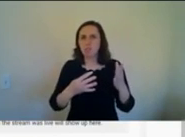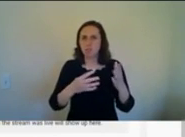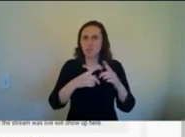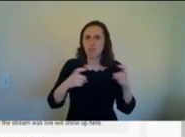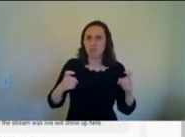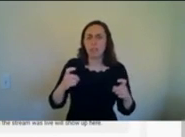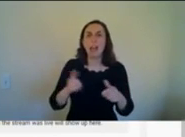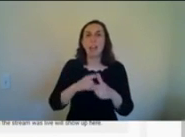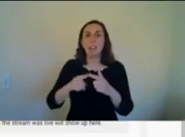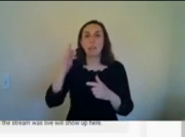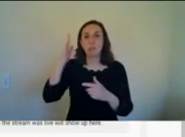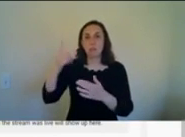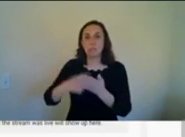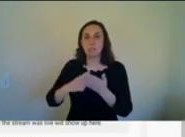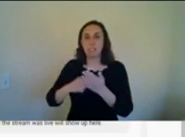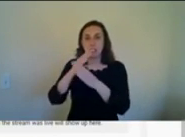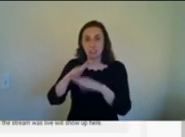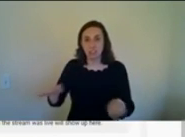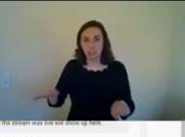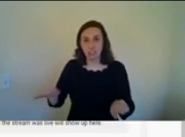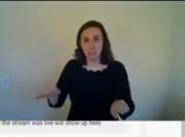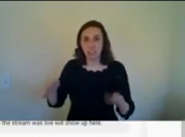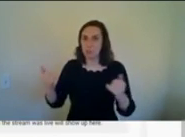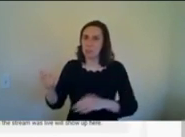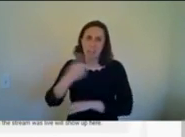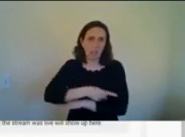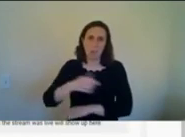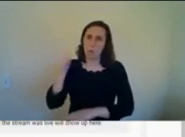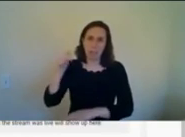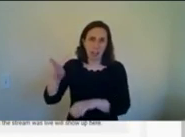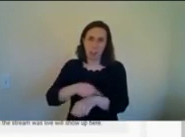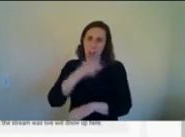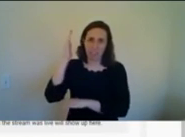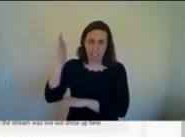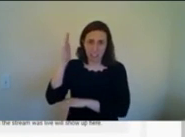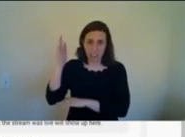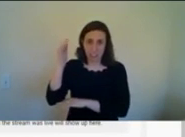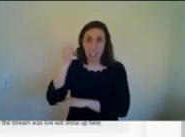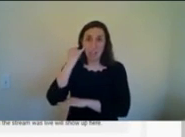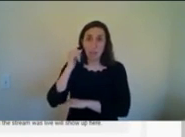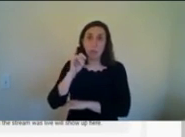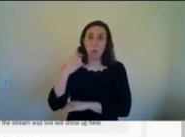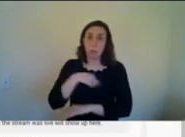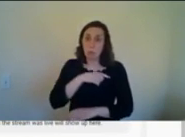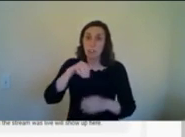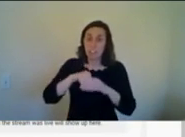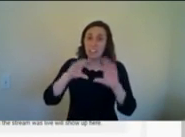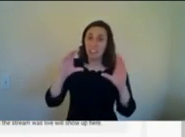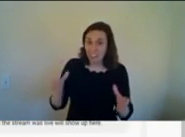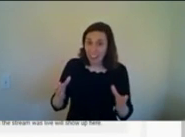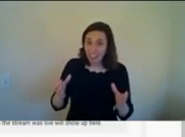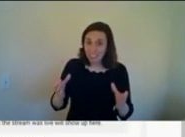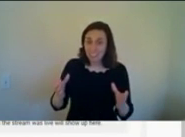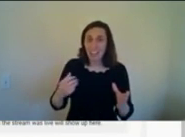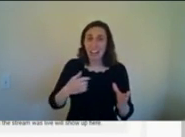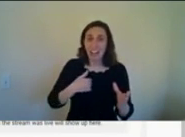look at division. Today is not a horribly long one. In class, this definitely would have been followed up with us doing a worksheet